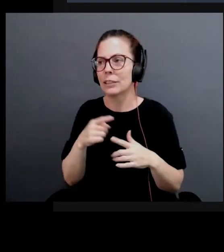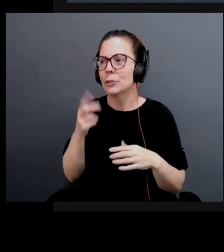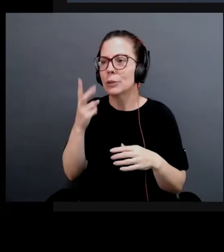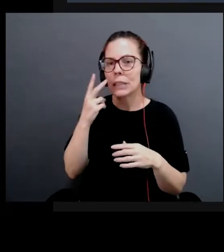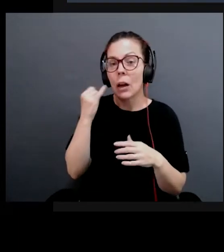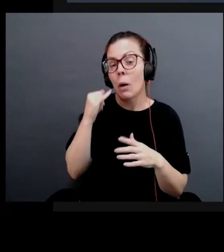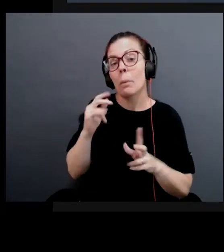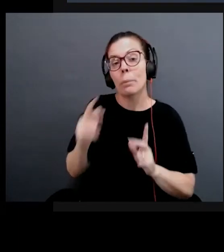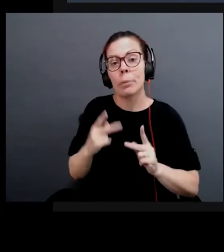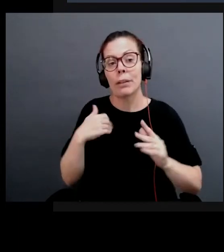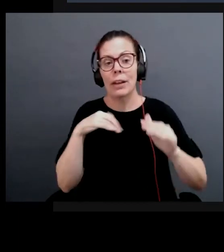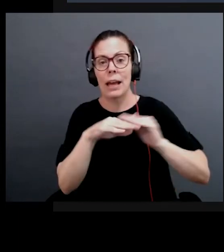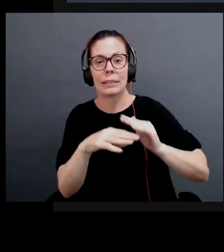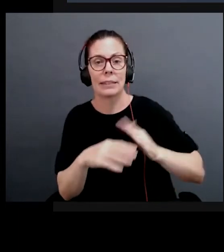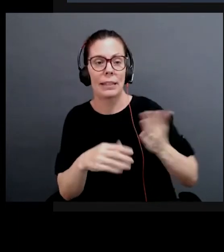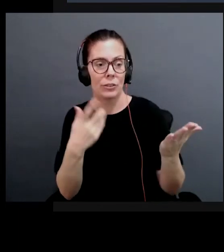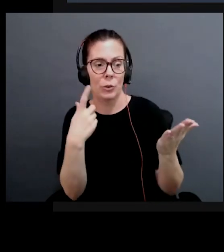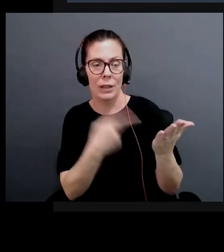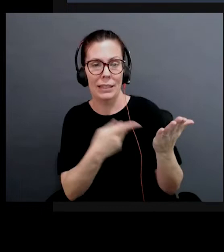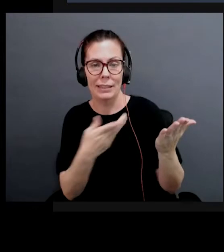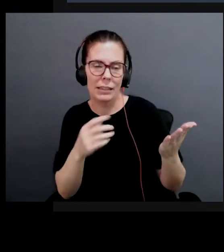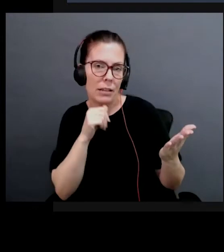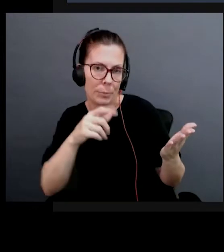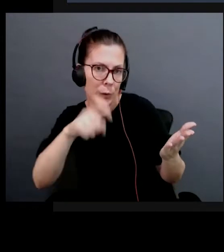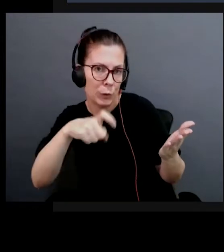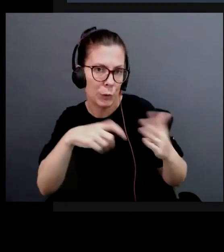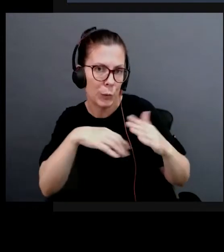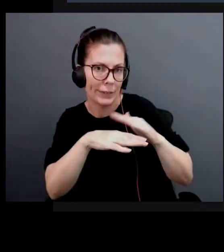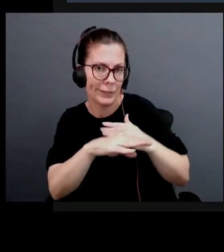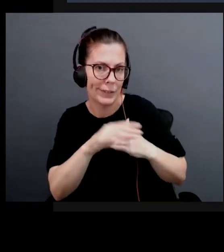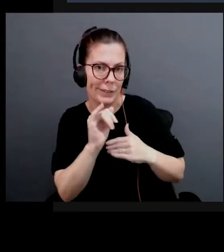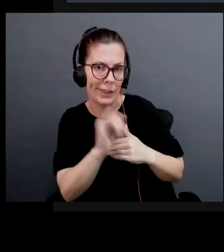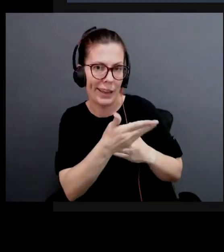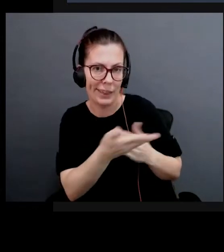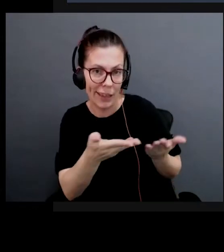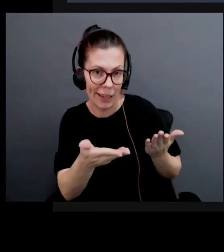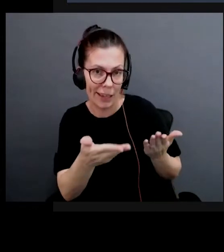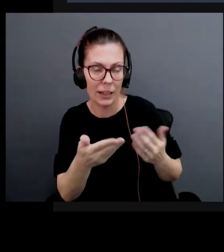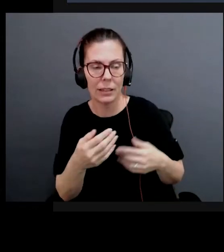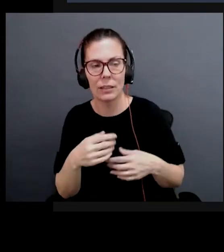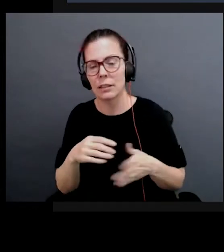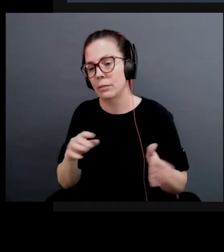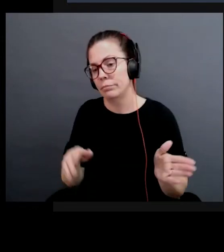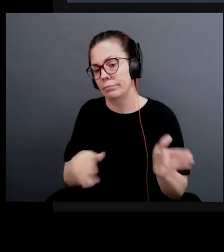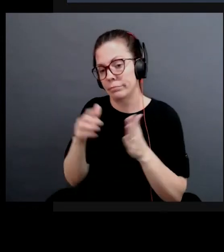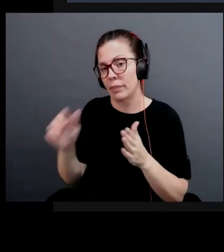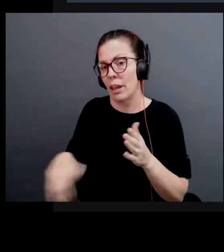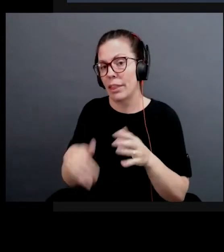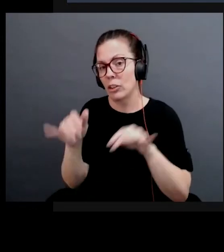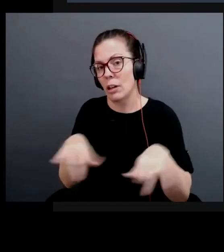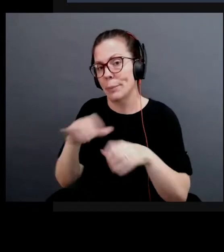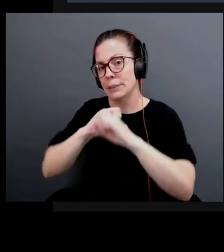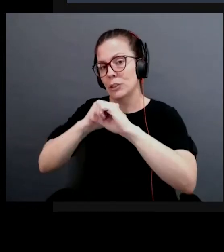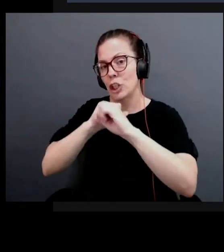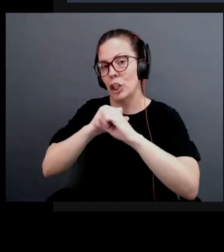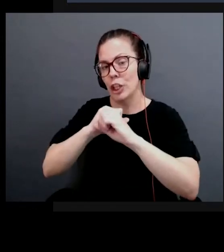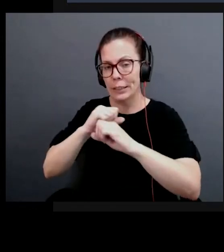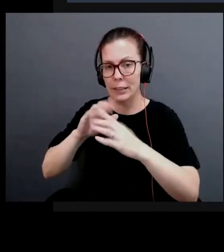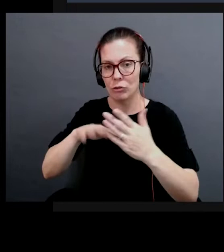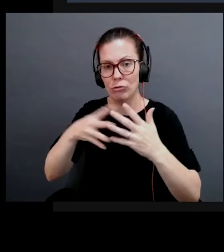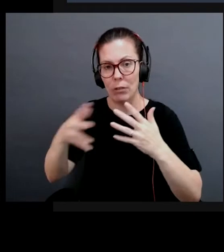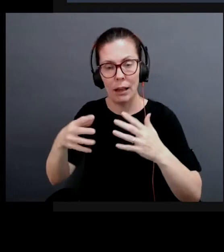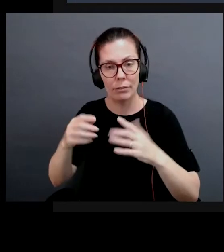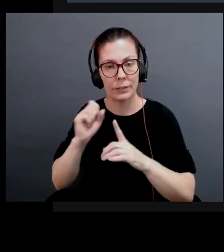that have access to something that they probably shouldn't have access to? Another common security graph use case is something